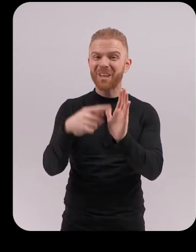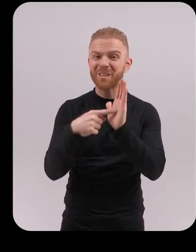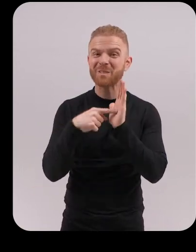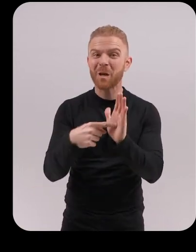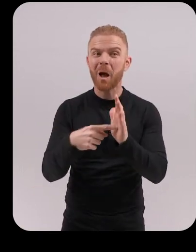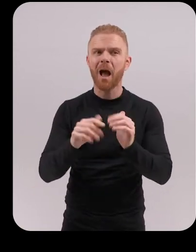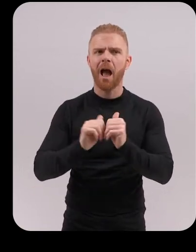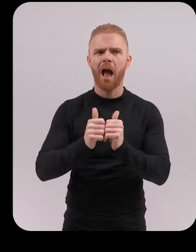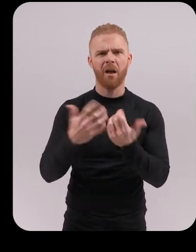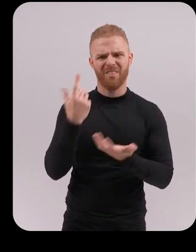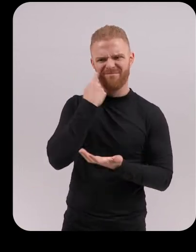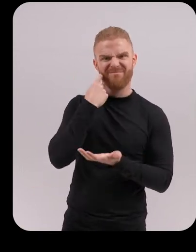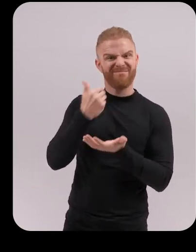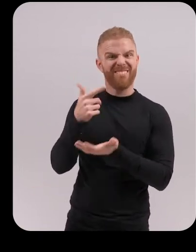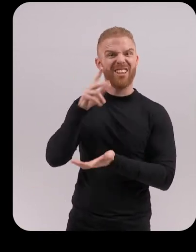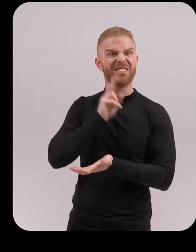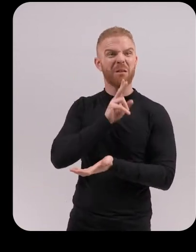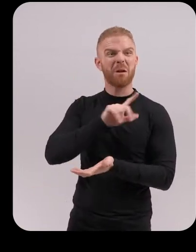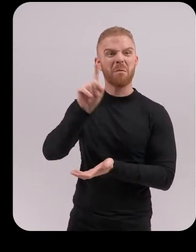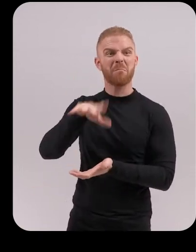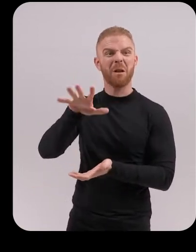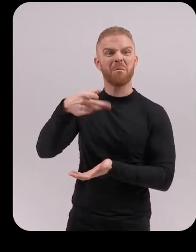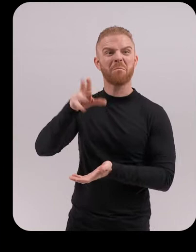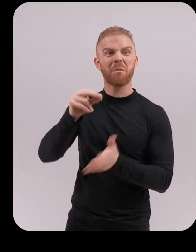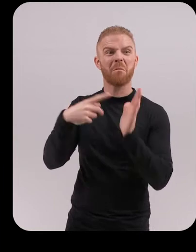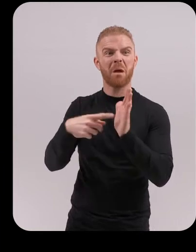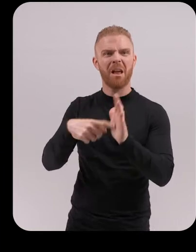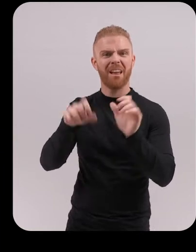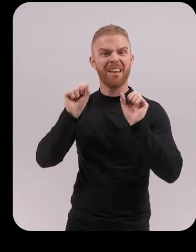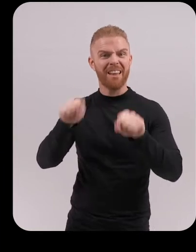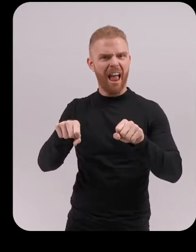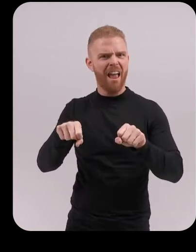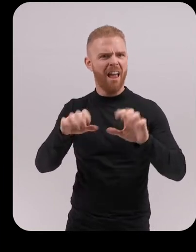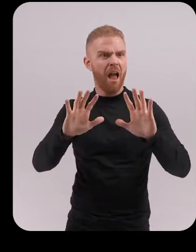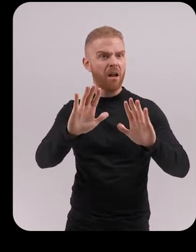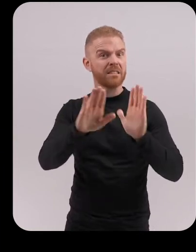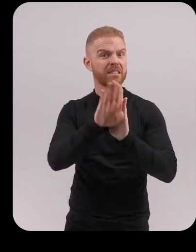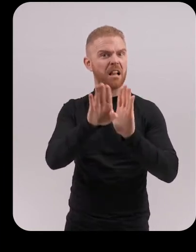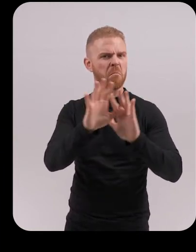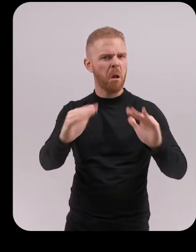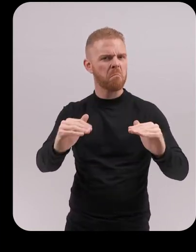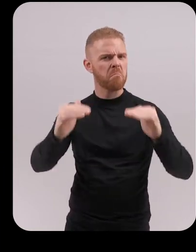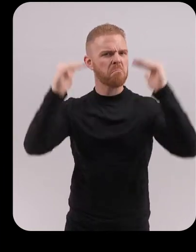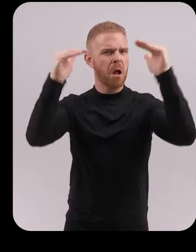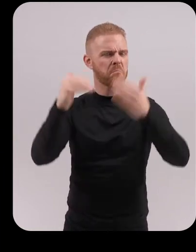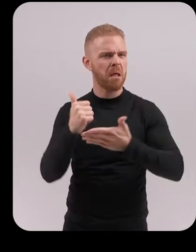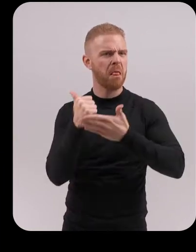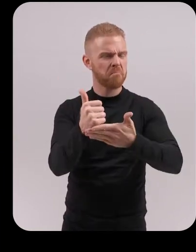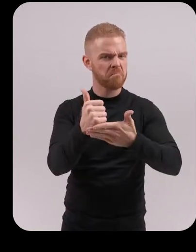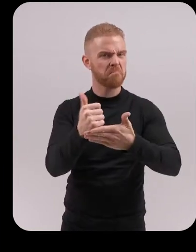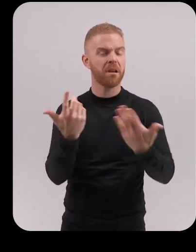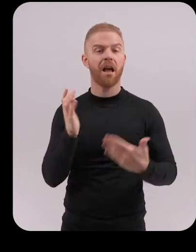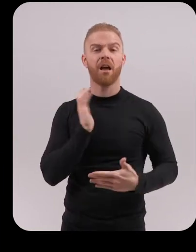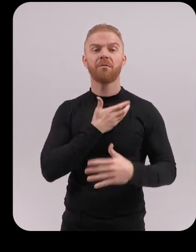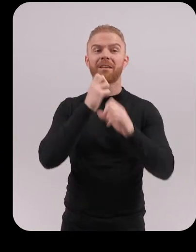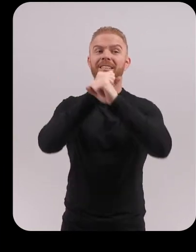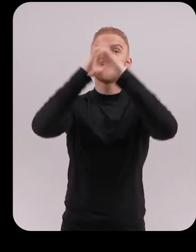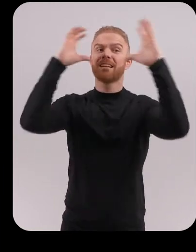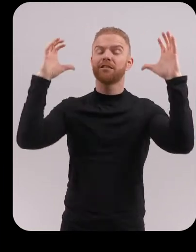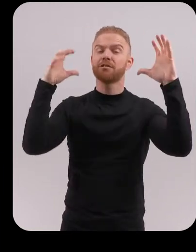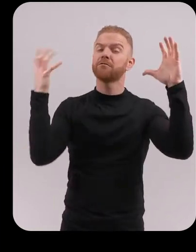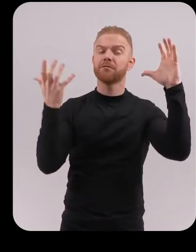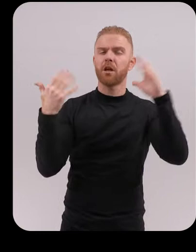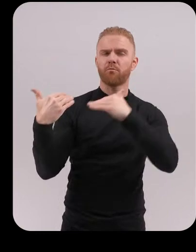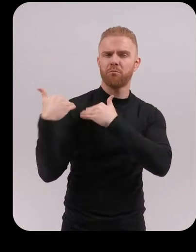you how the latest Gemini 1.5 Pro models can take your development to the next level. Our vision is to